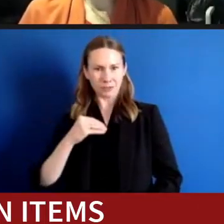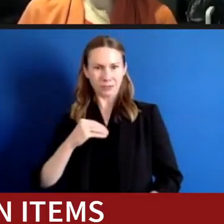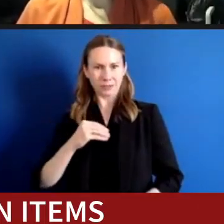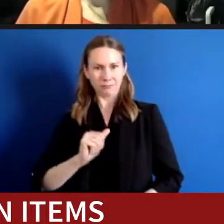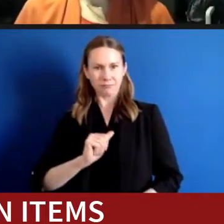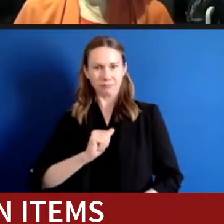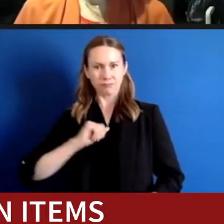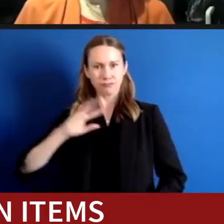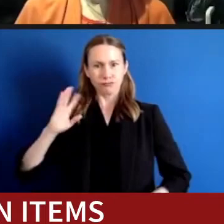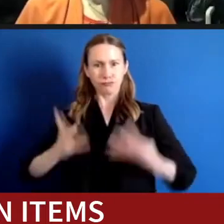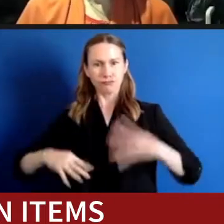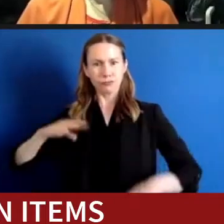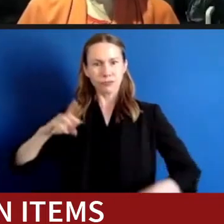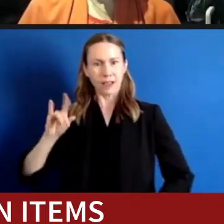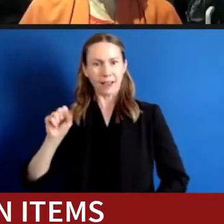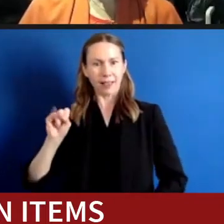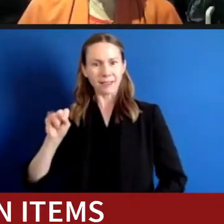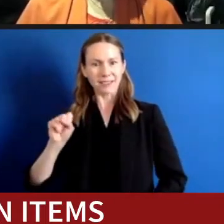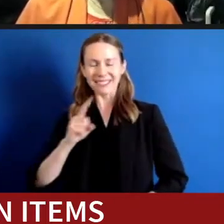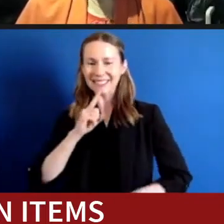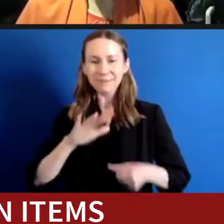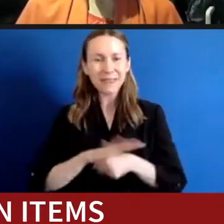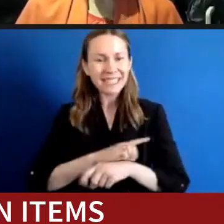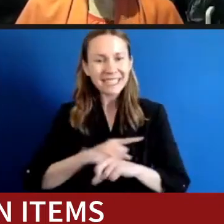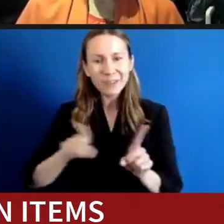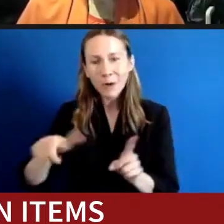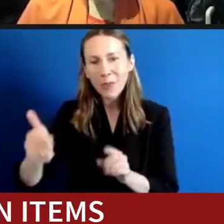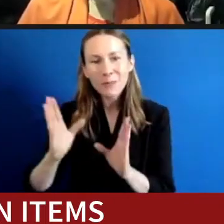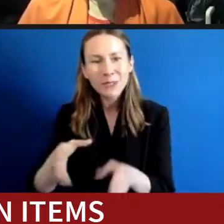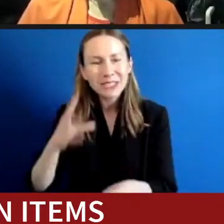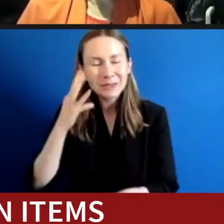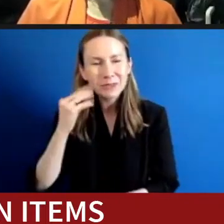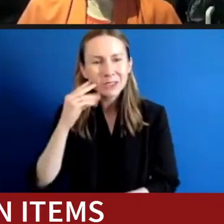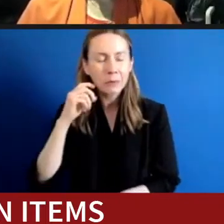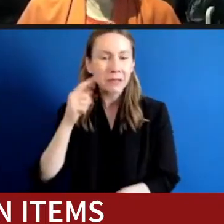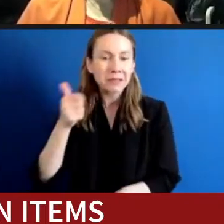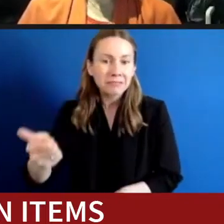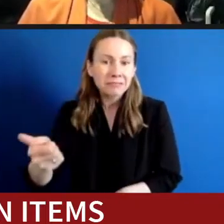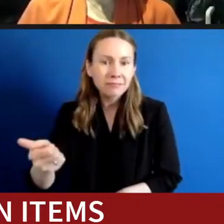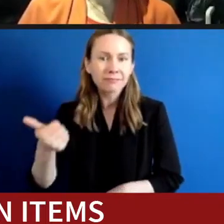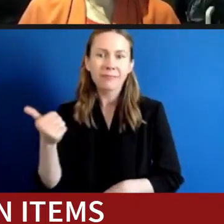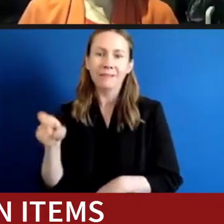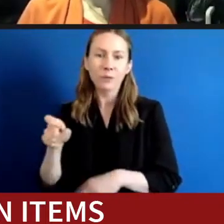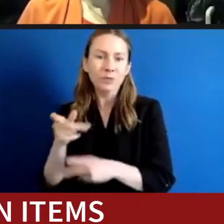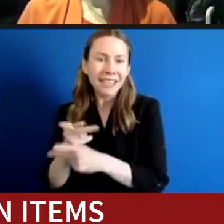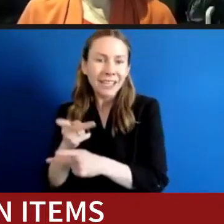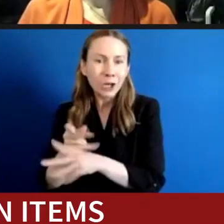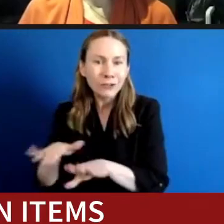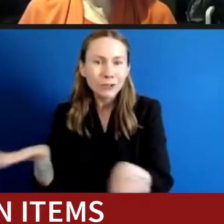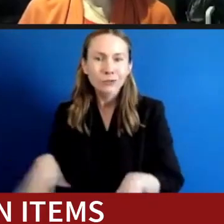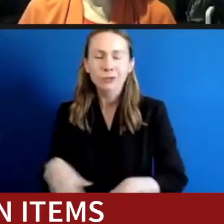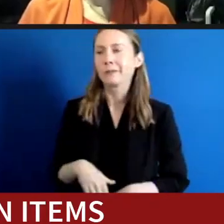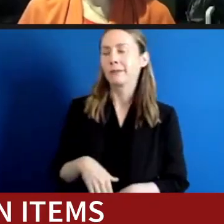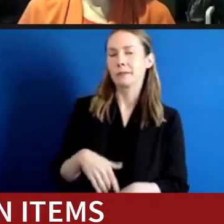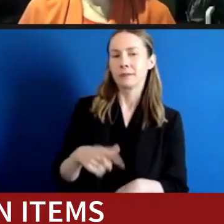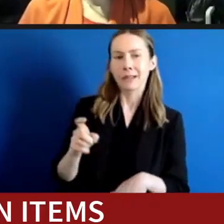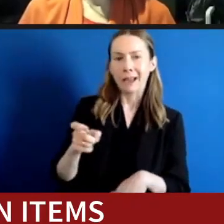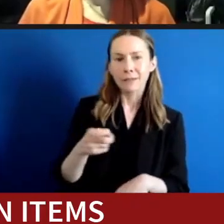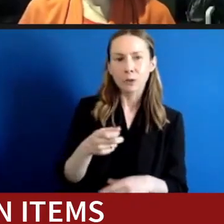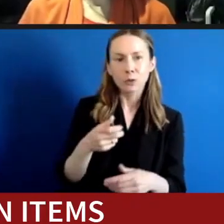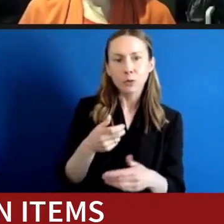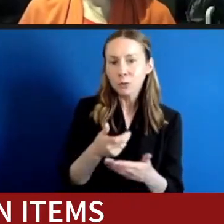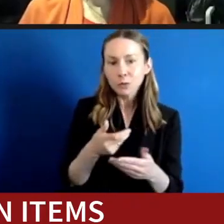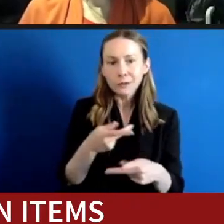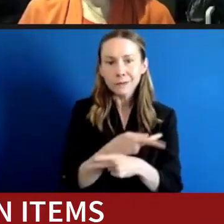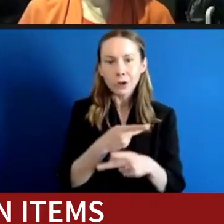on dialysis is completely different from somebody else's because, you know, maybe they have children they have to take care of, they have transportation issues. I have so many privileges